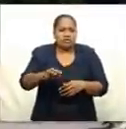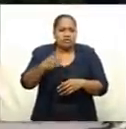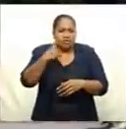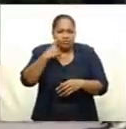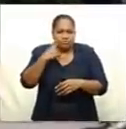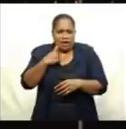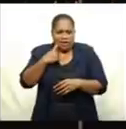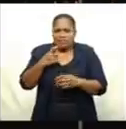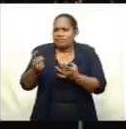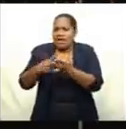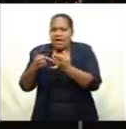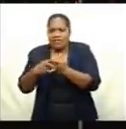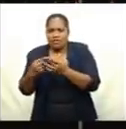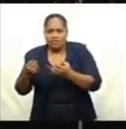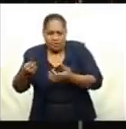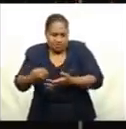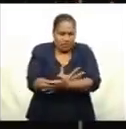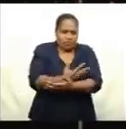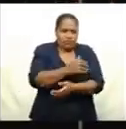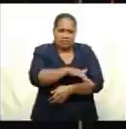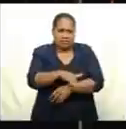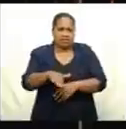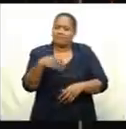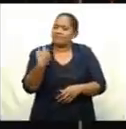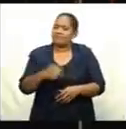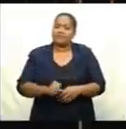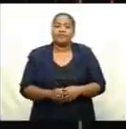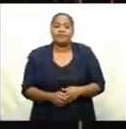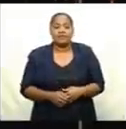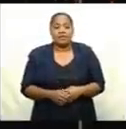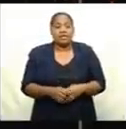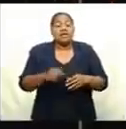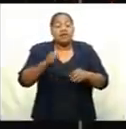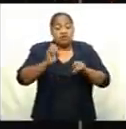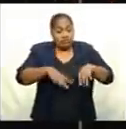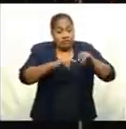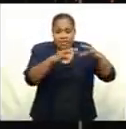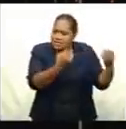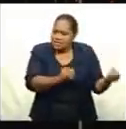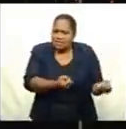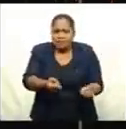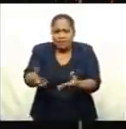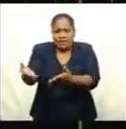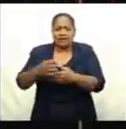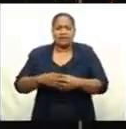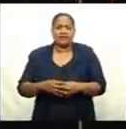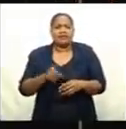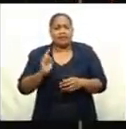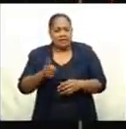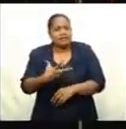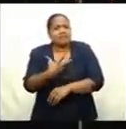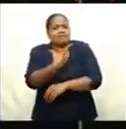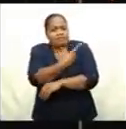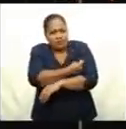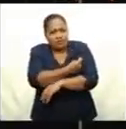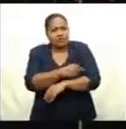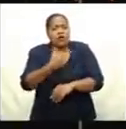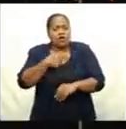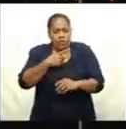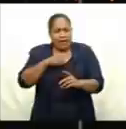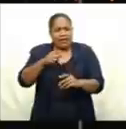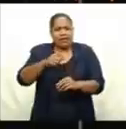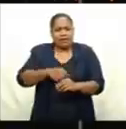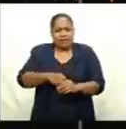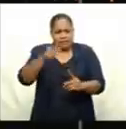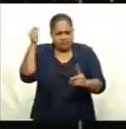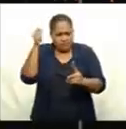system. Australia's supply of AstraZeneca vaccine is setting Fiji on track to inoculating its targeted population